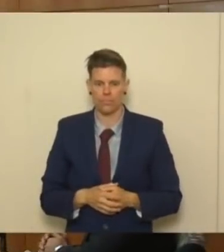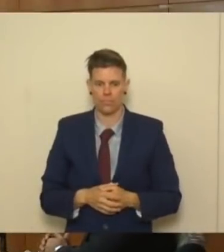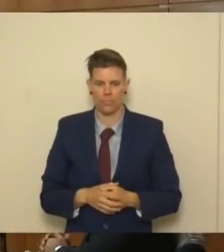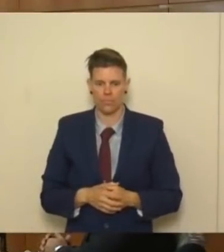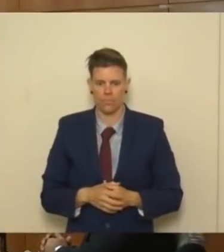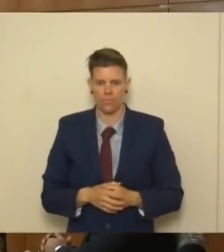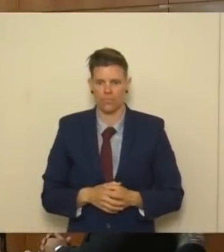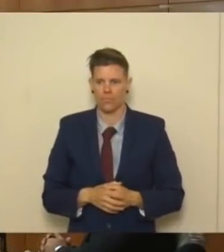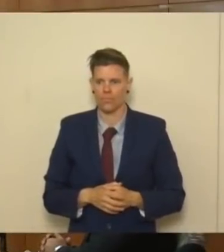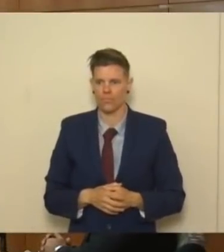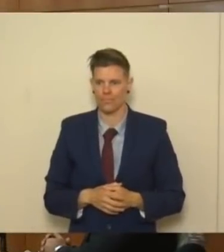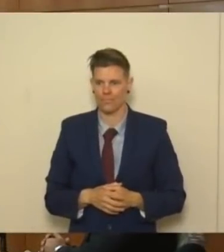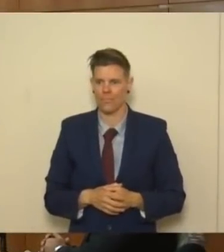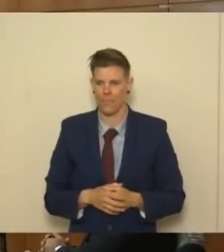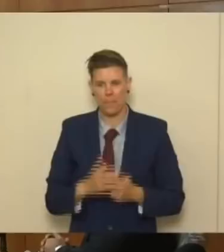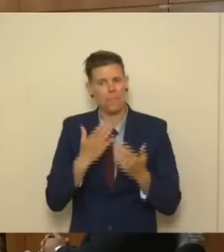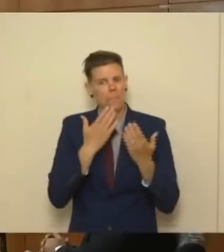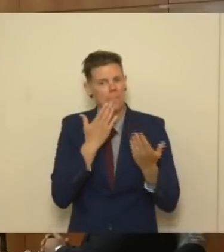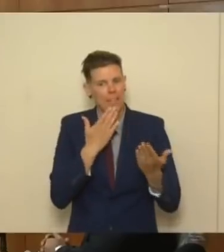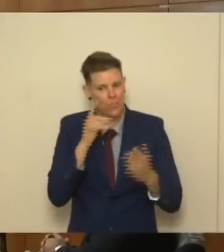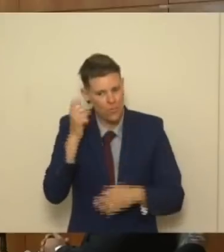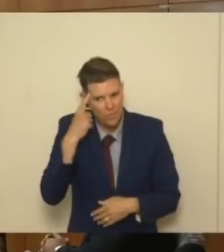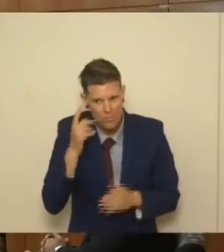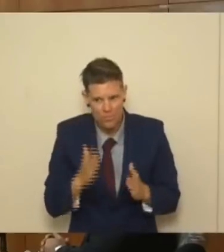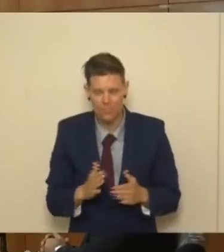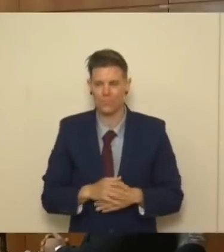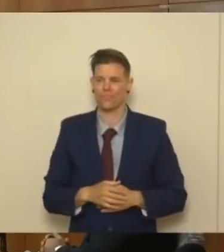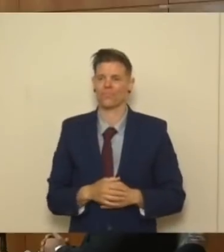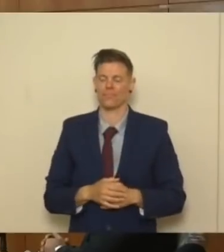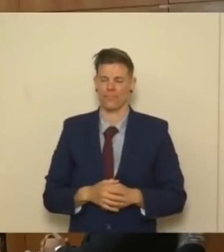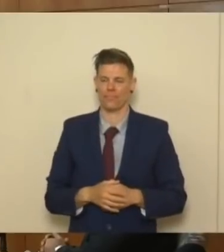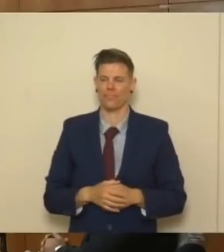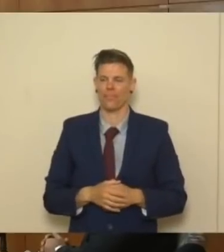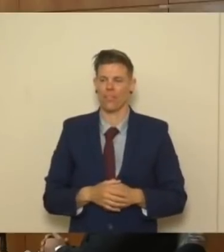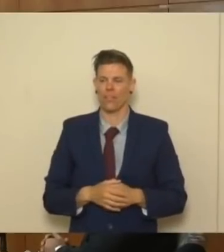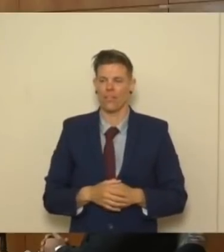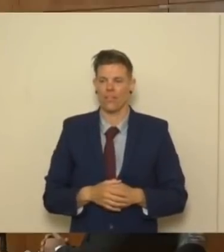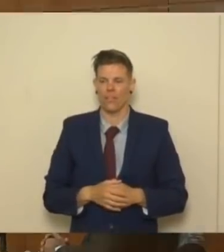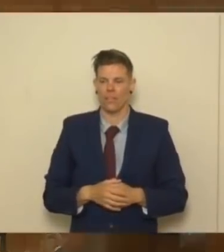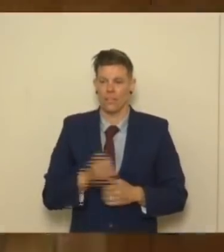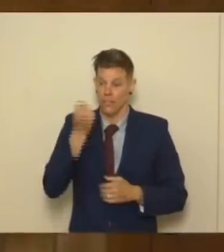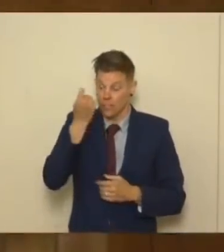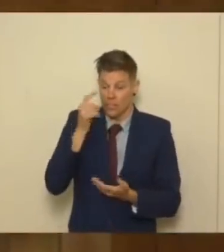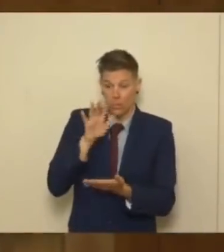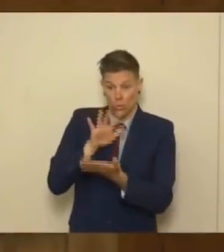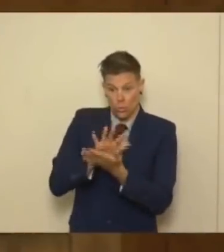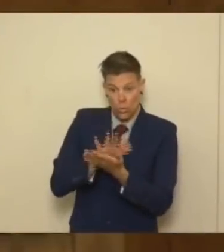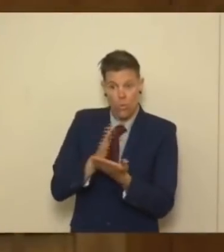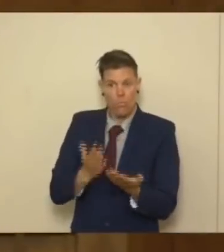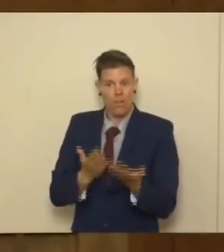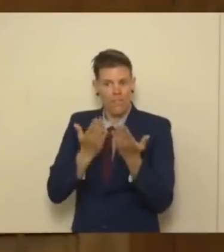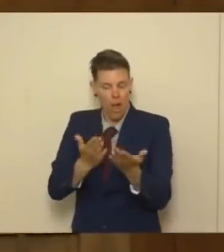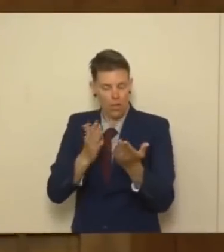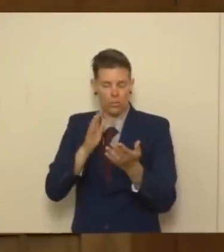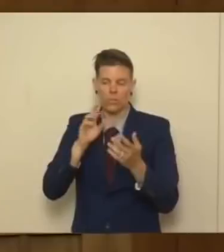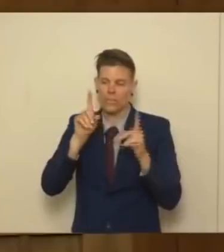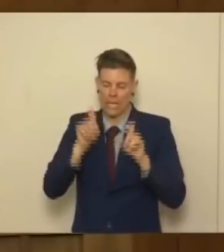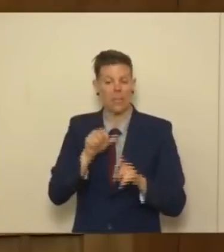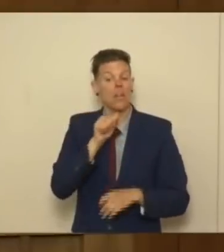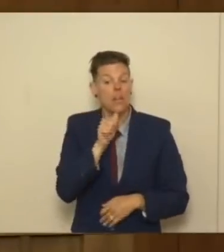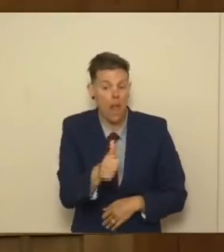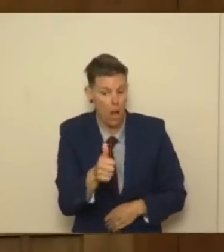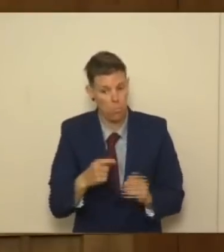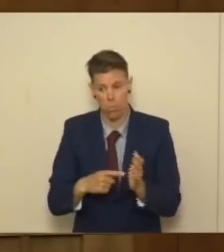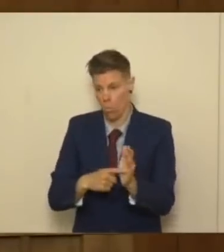Thank you, Governor and Lieutenant Governor. It is not a requirement for schools to test students. However, we are